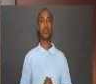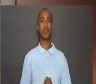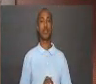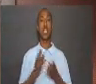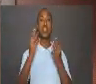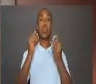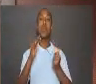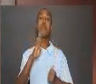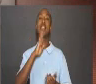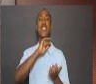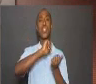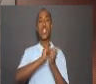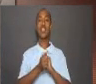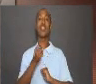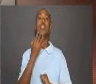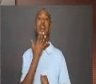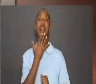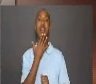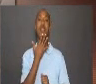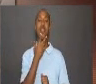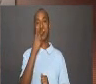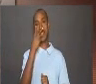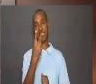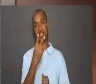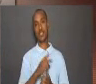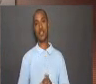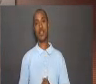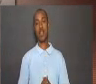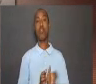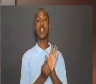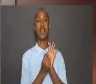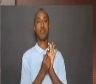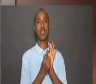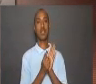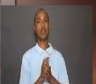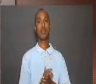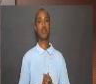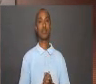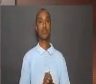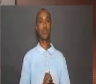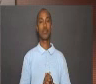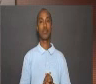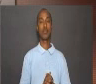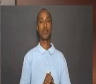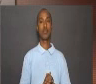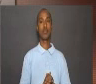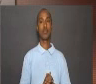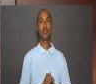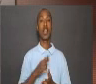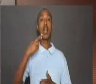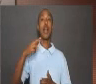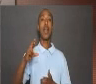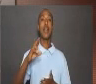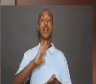Soluble bases change the color of indicators. For example, red litmus